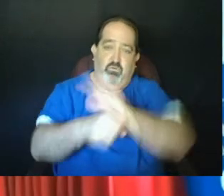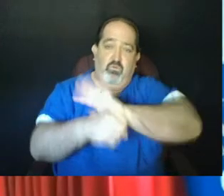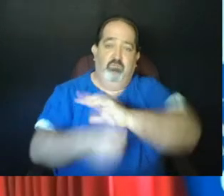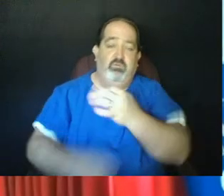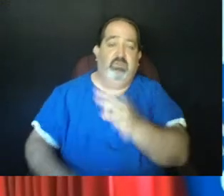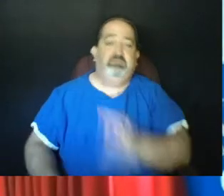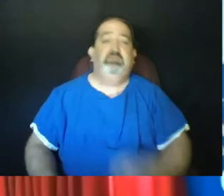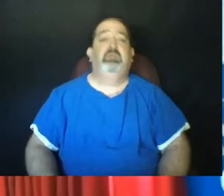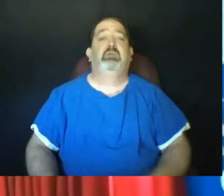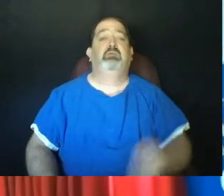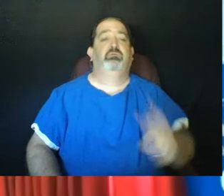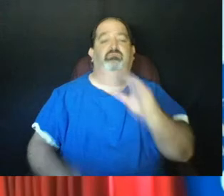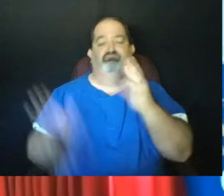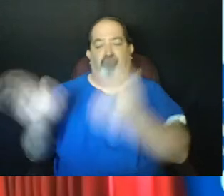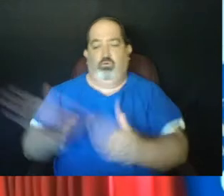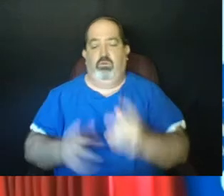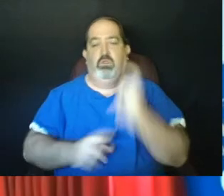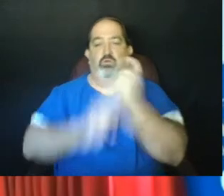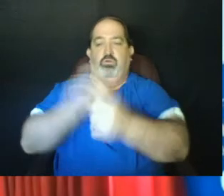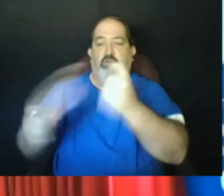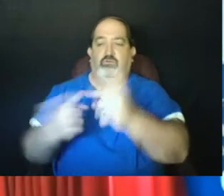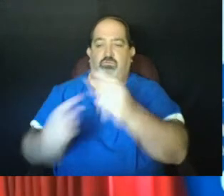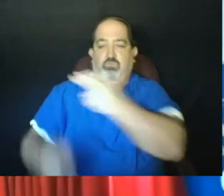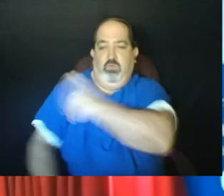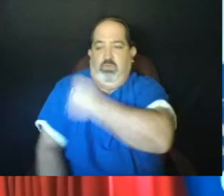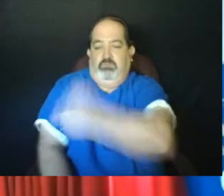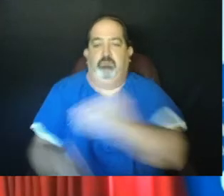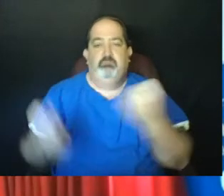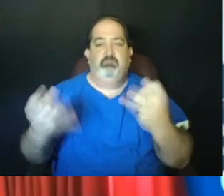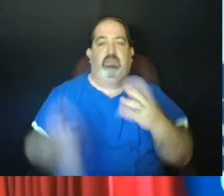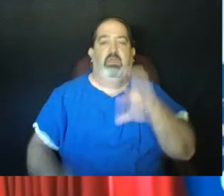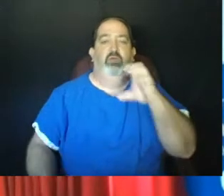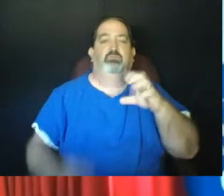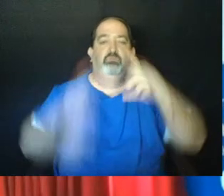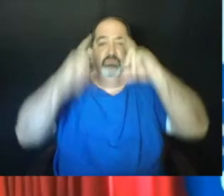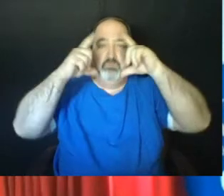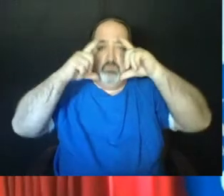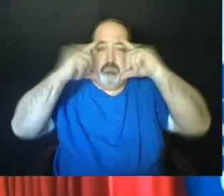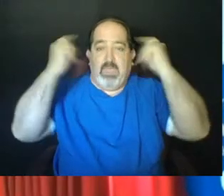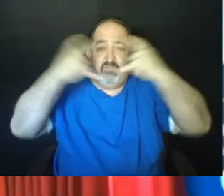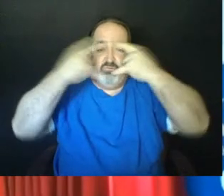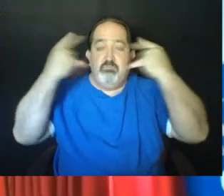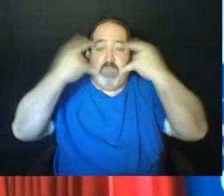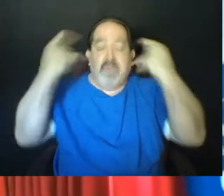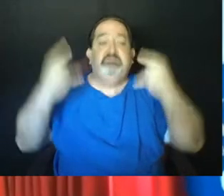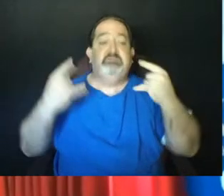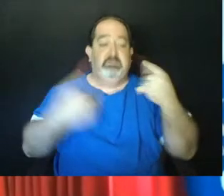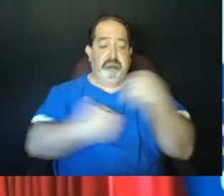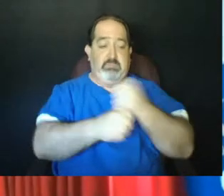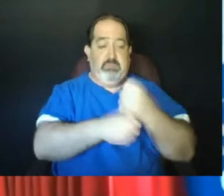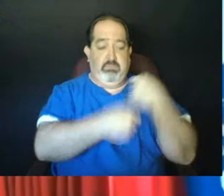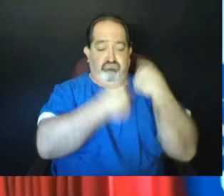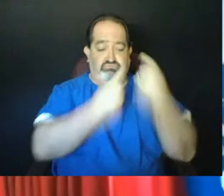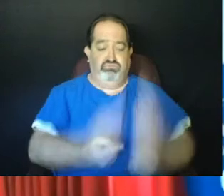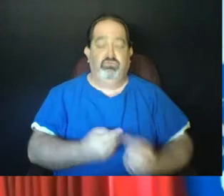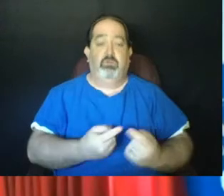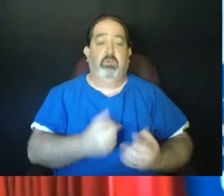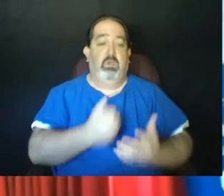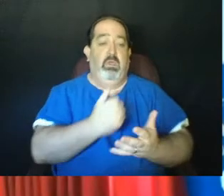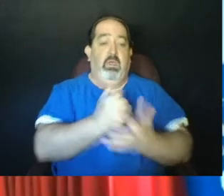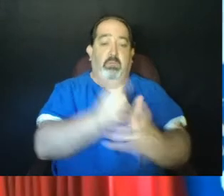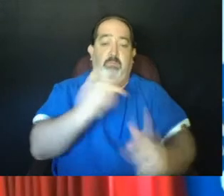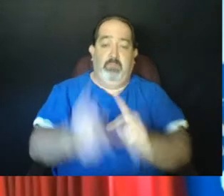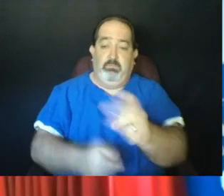of coordinating donations to hospitals, as well as the hundreds of masks that have been made, are not only helping to keep people